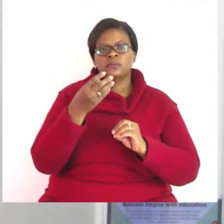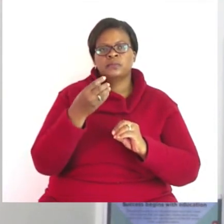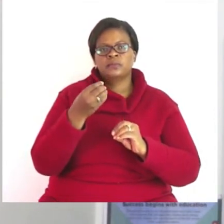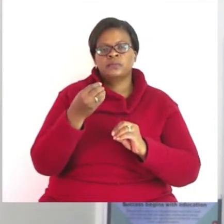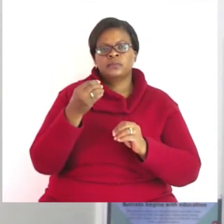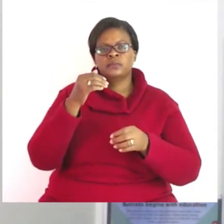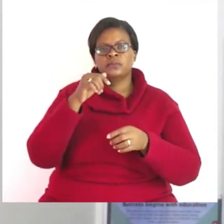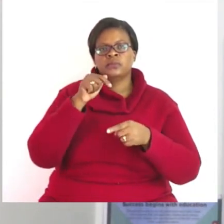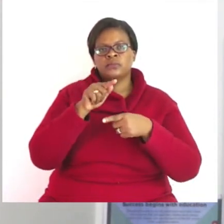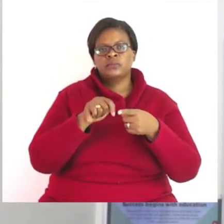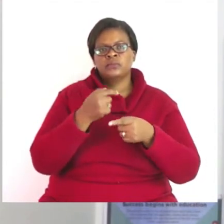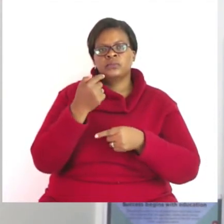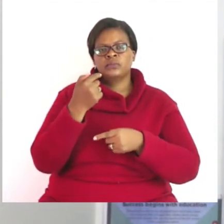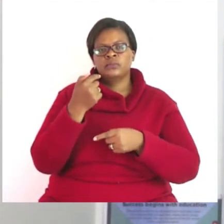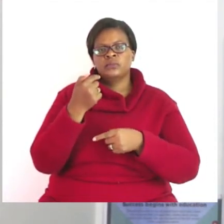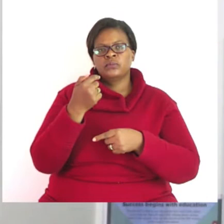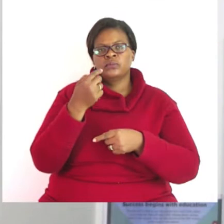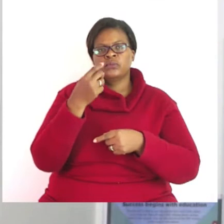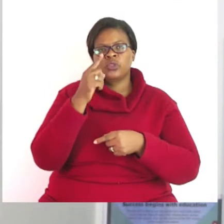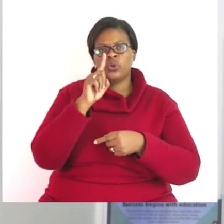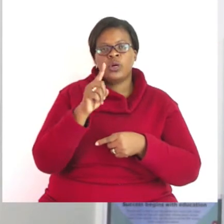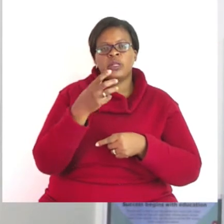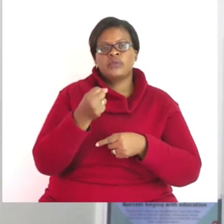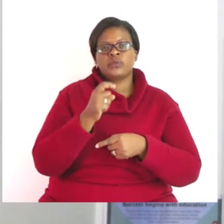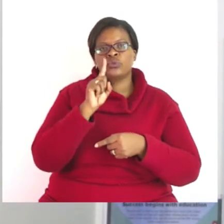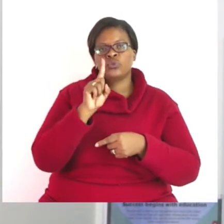which is 1. 2 has got two factors, which is 1